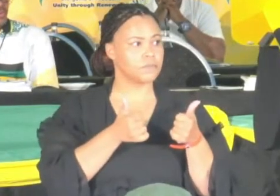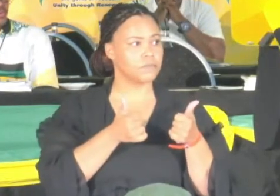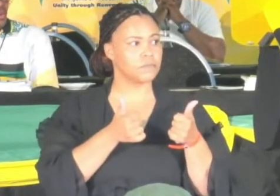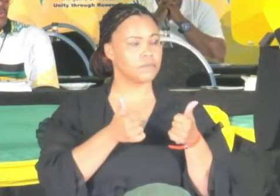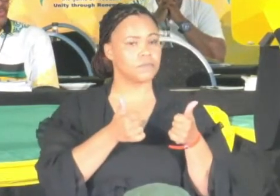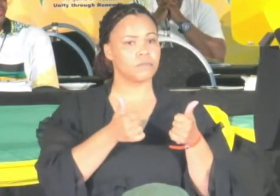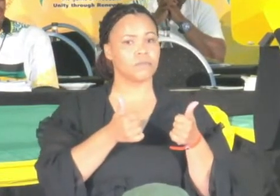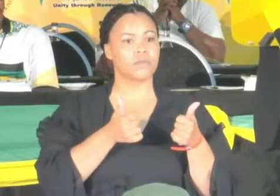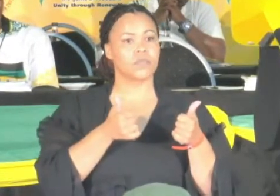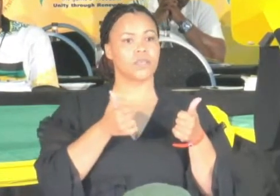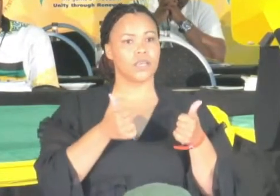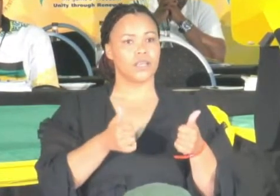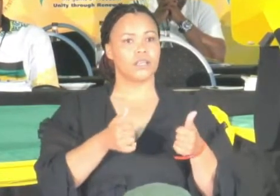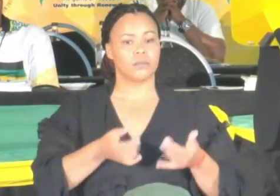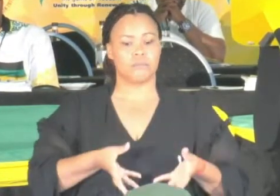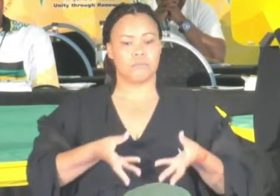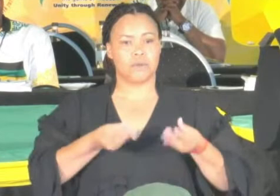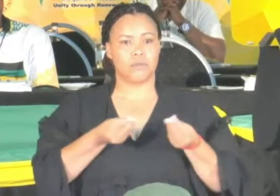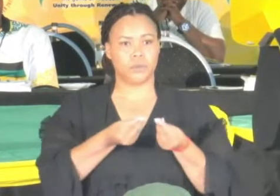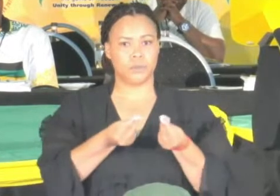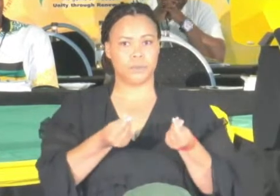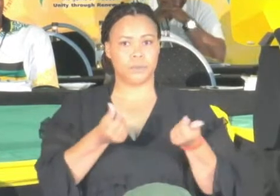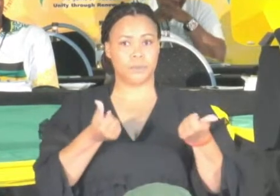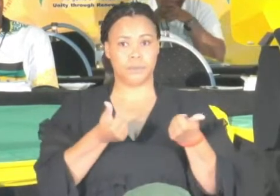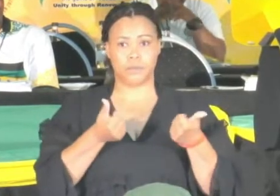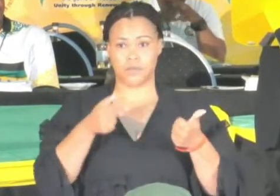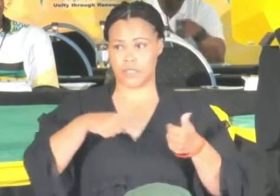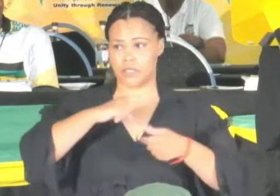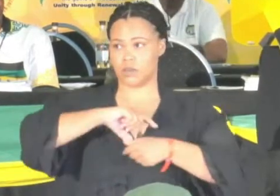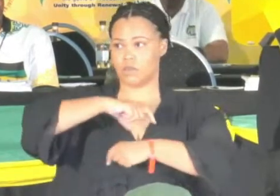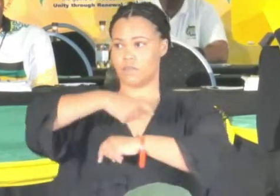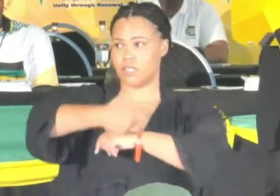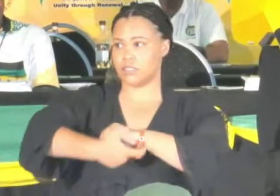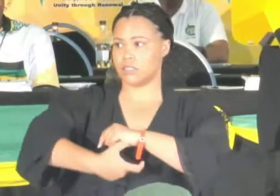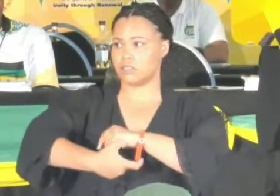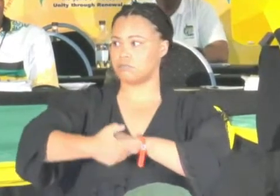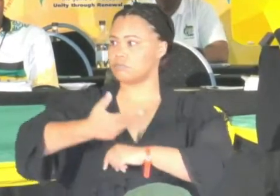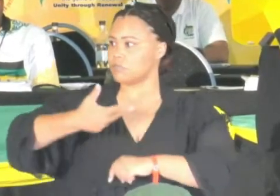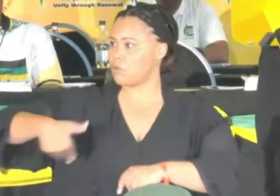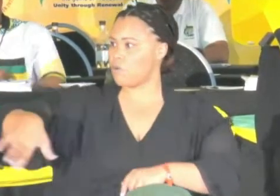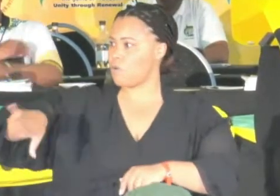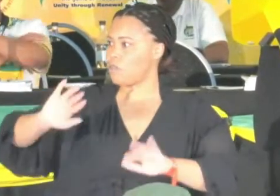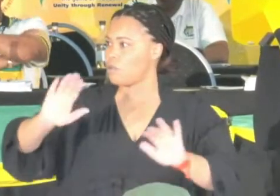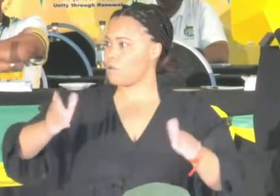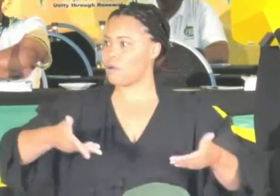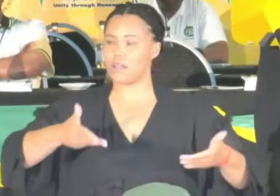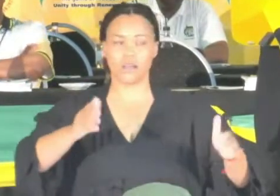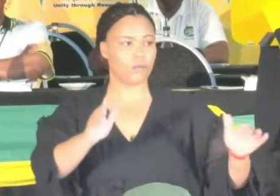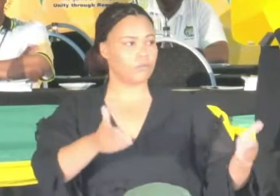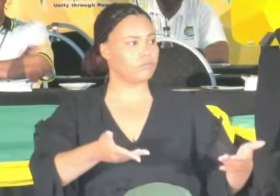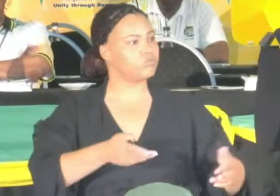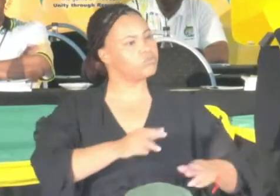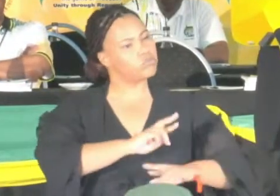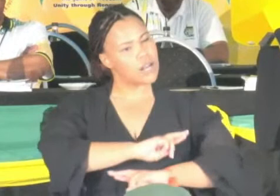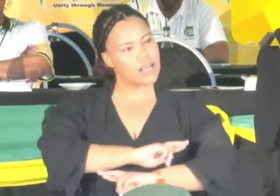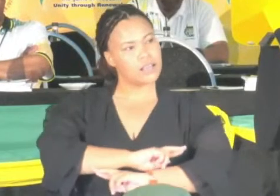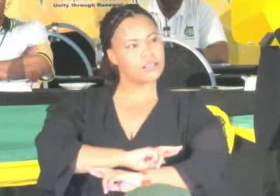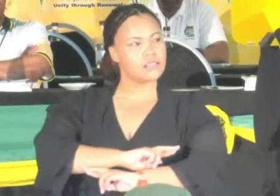and come up with concrete resolutions of conference. You're all welcome.